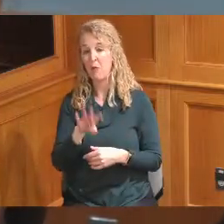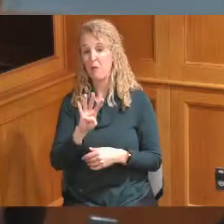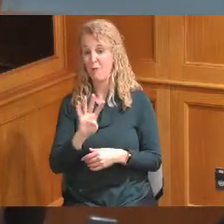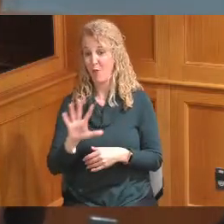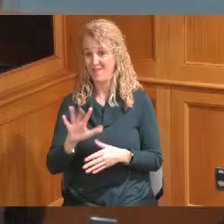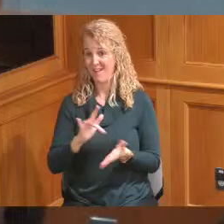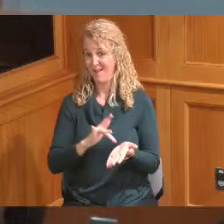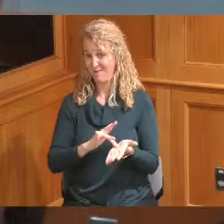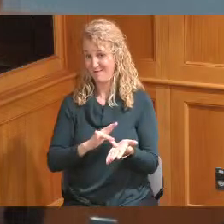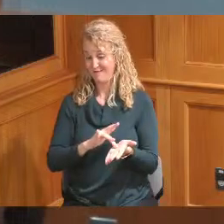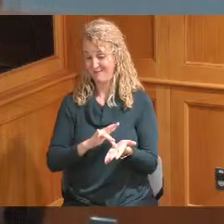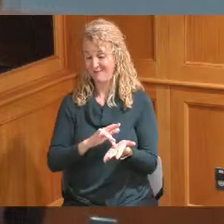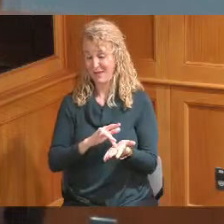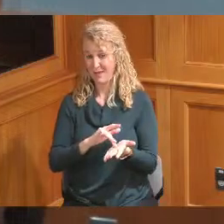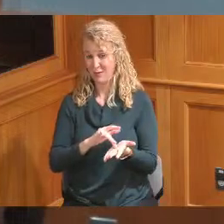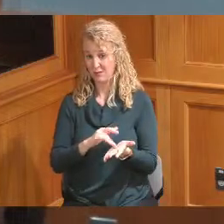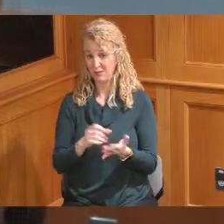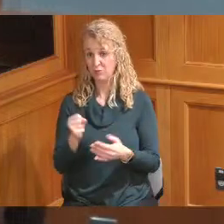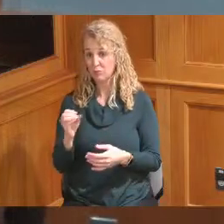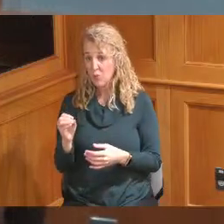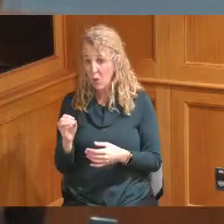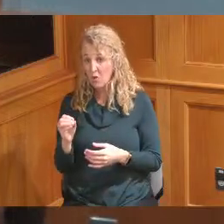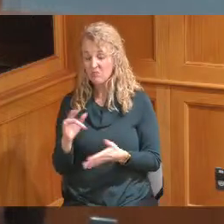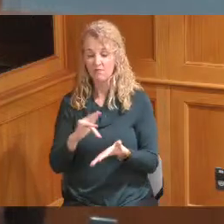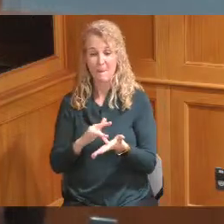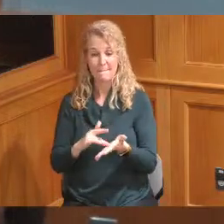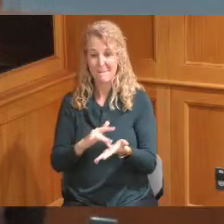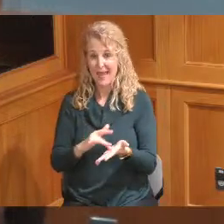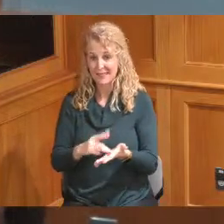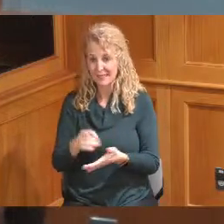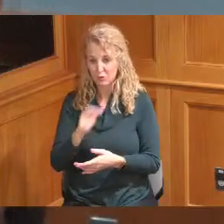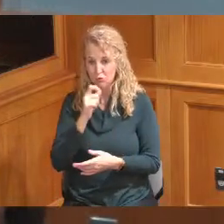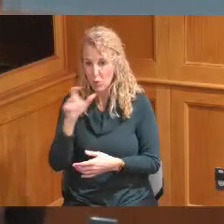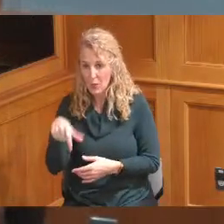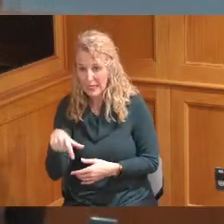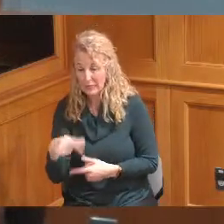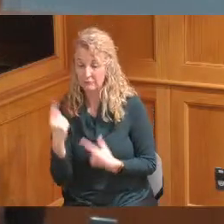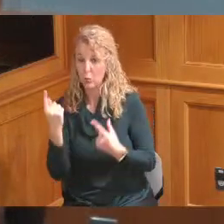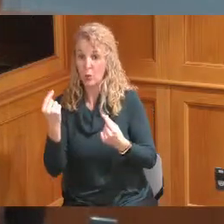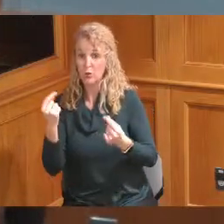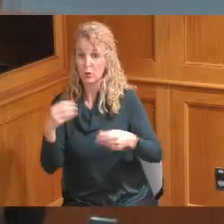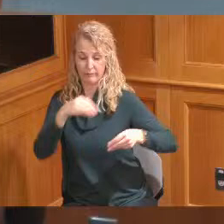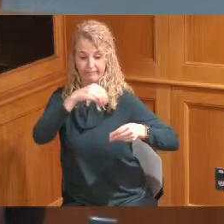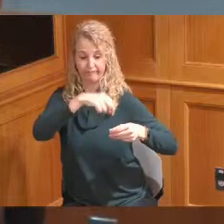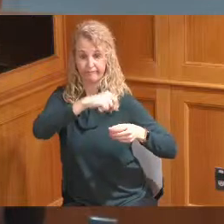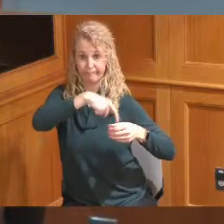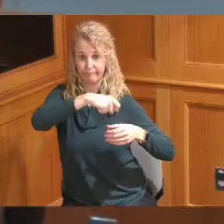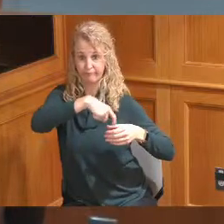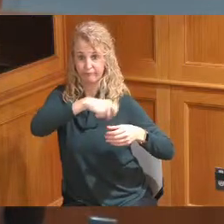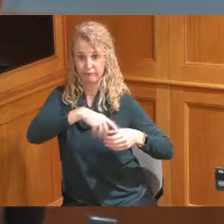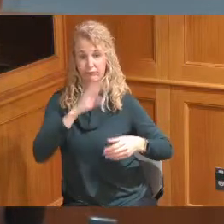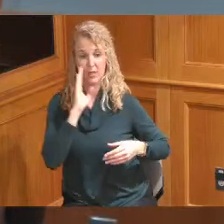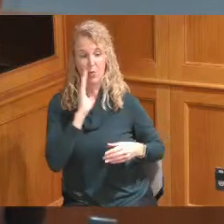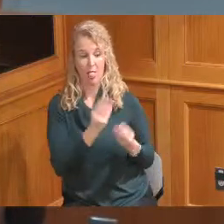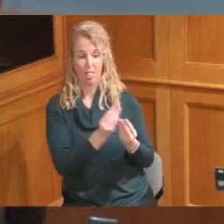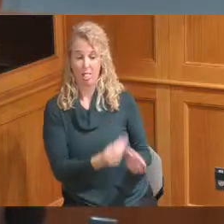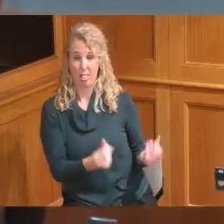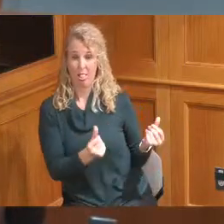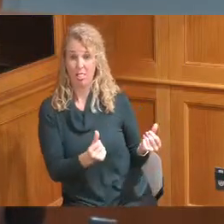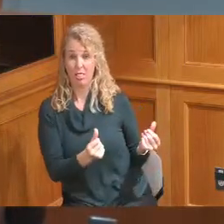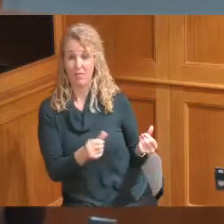the amount of unwanted, unused, unnecessary medication that part of this funding will go towards